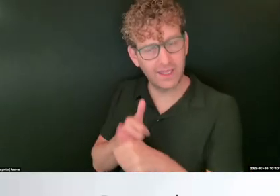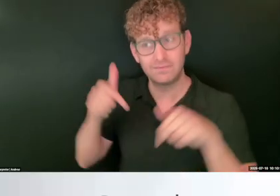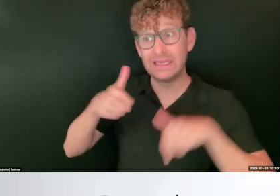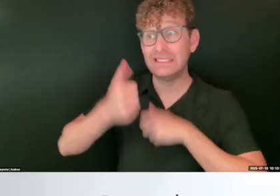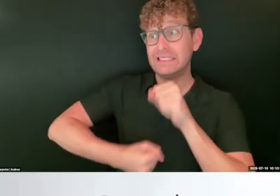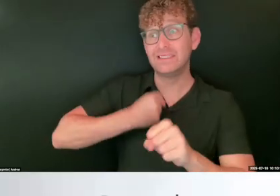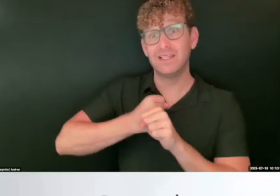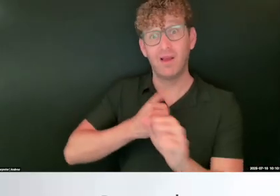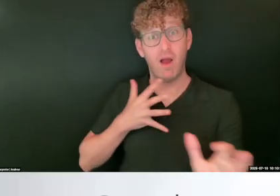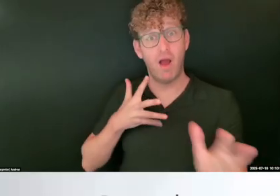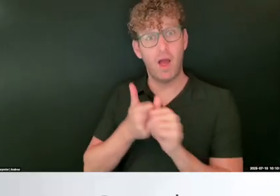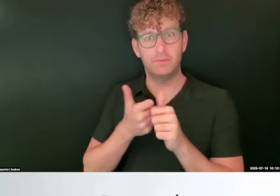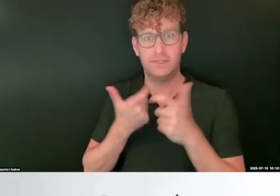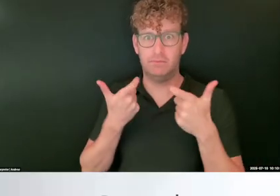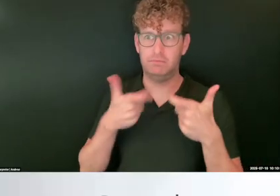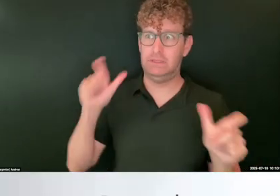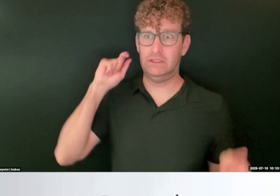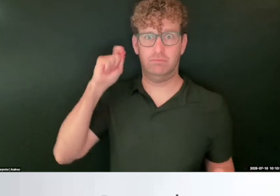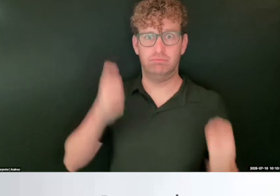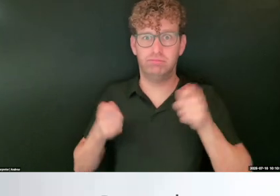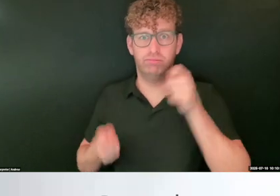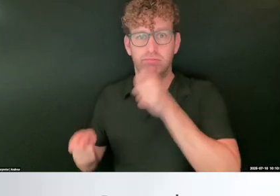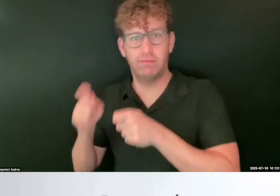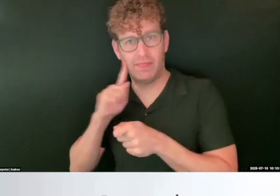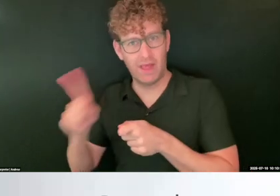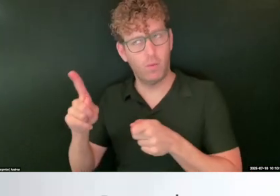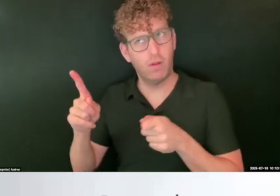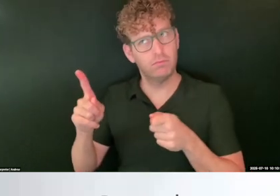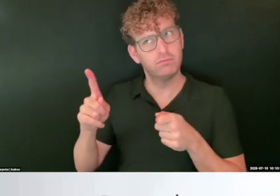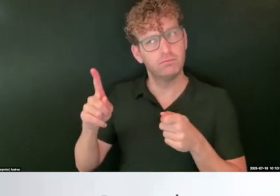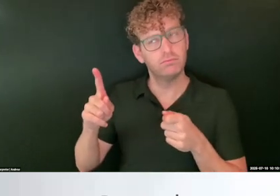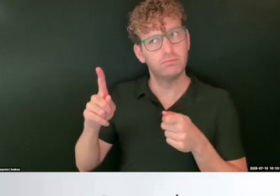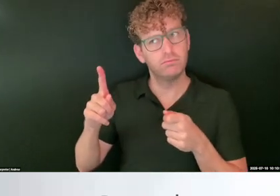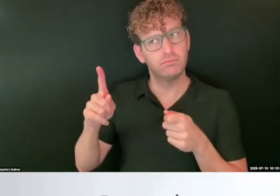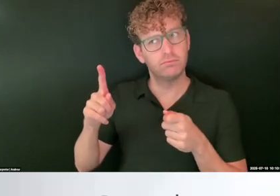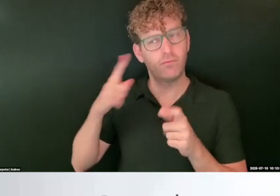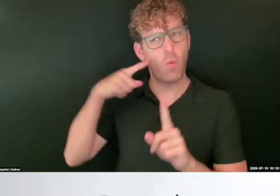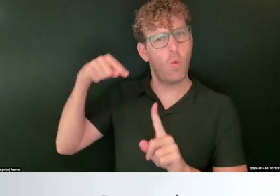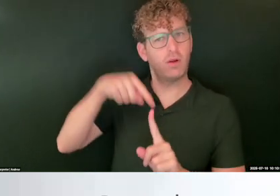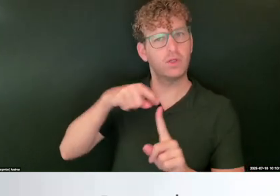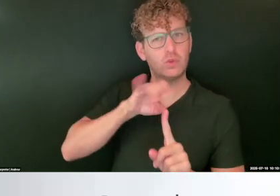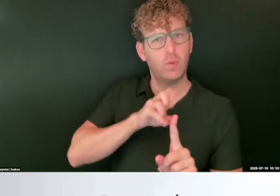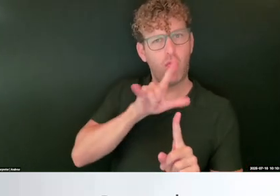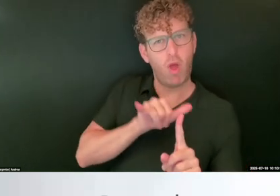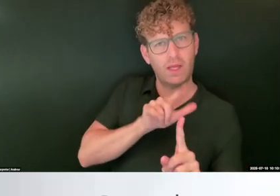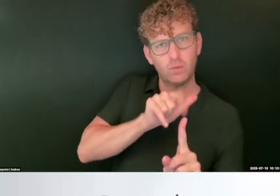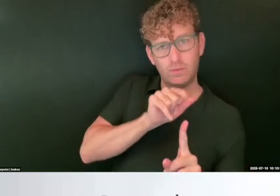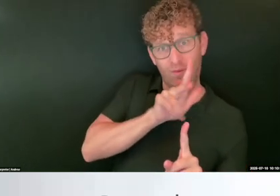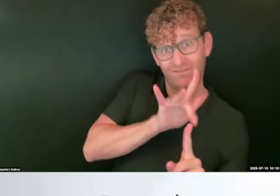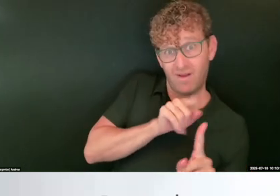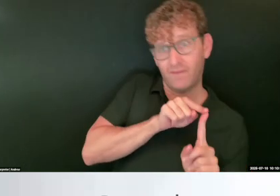period from July 1st, 2025 through June 30th, 2028.